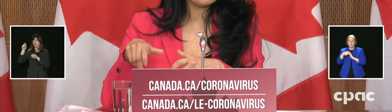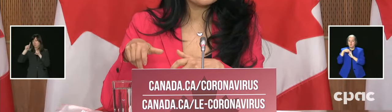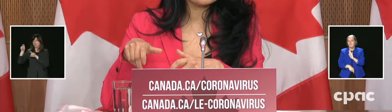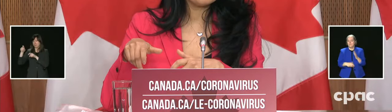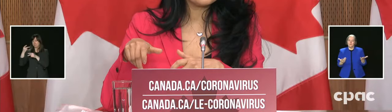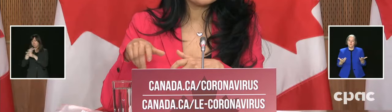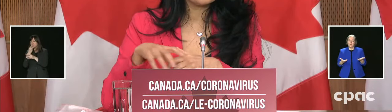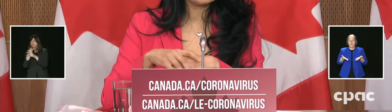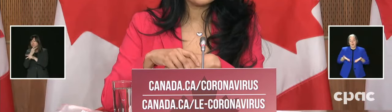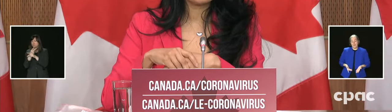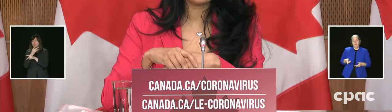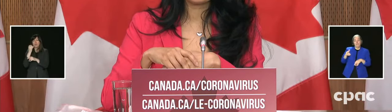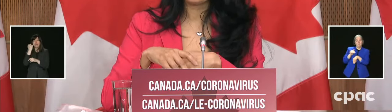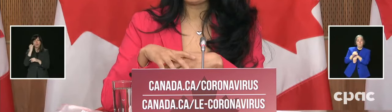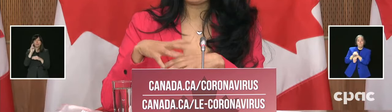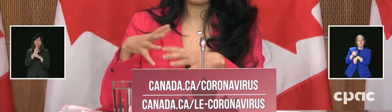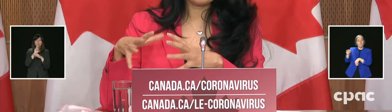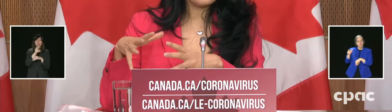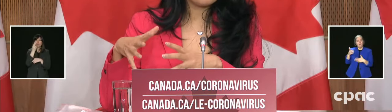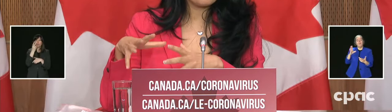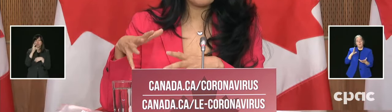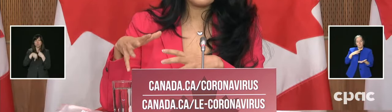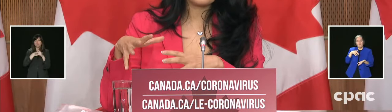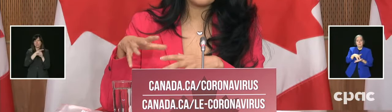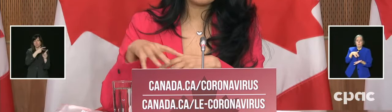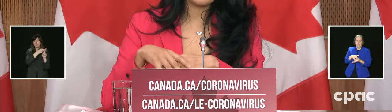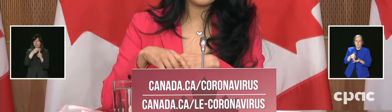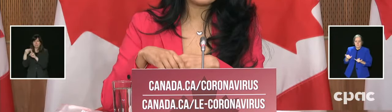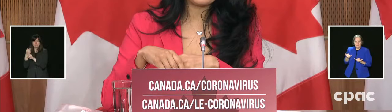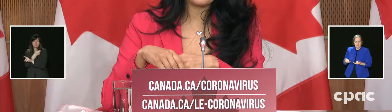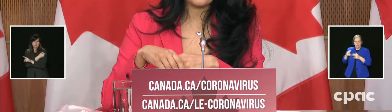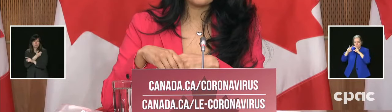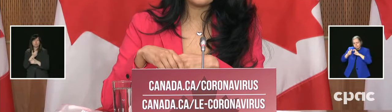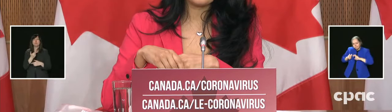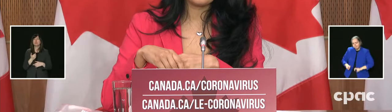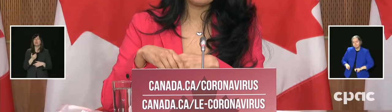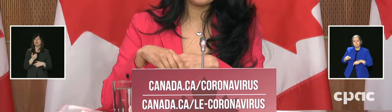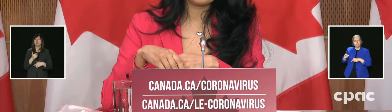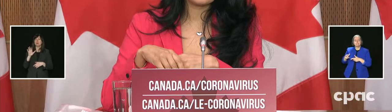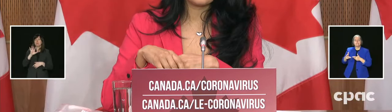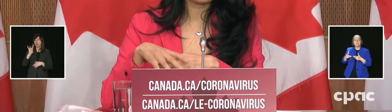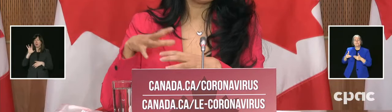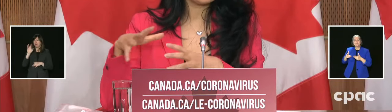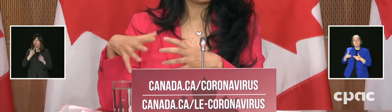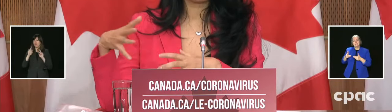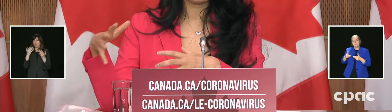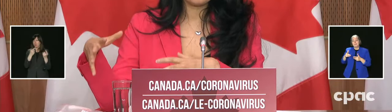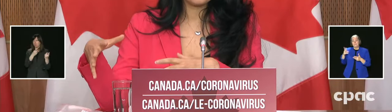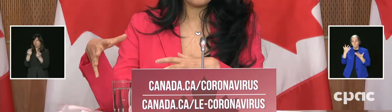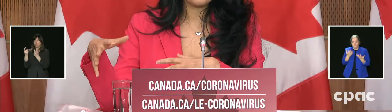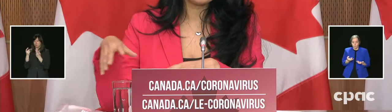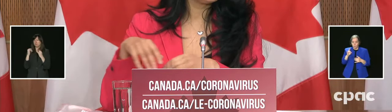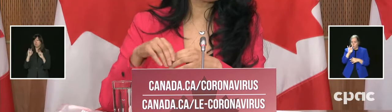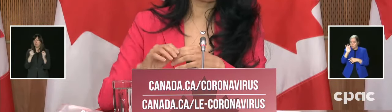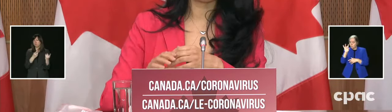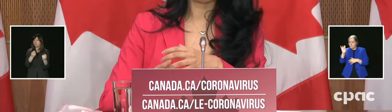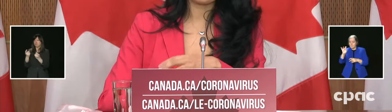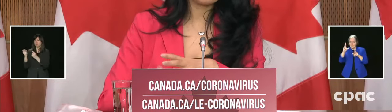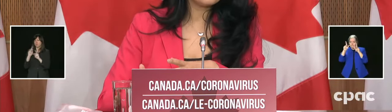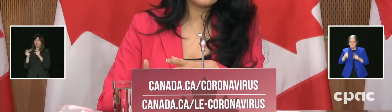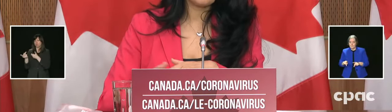types of mixed schedules. They were looking at recruiting about 800 individuals there. I think that's still ongoing.